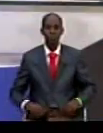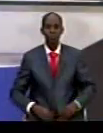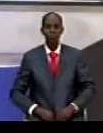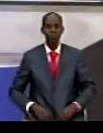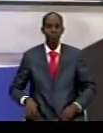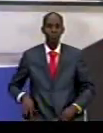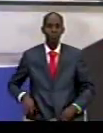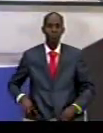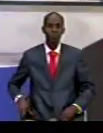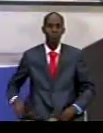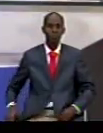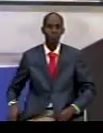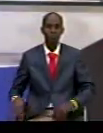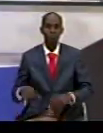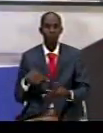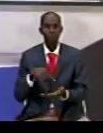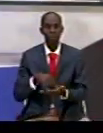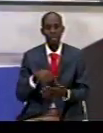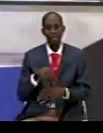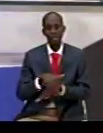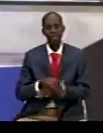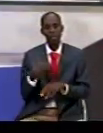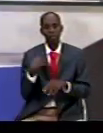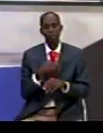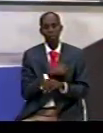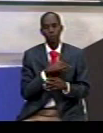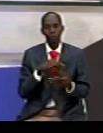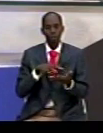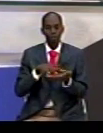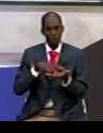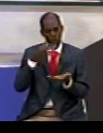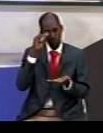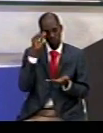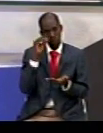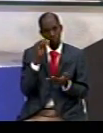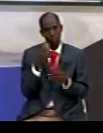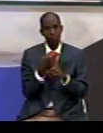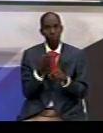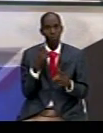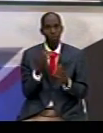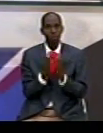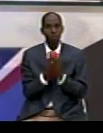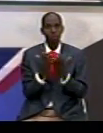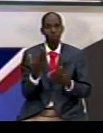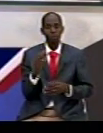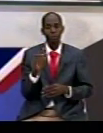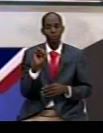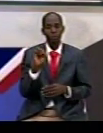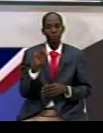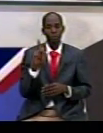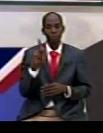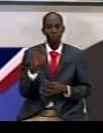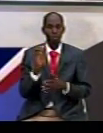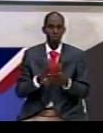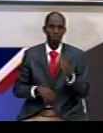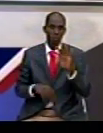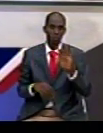Tonight we're looking at Mark chapter 5. It's a very familiar